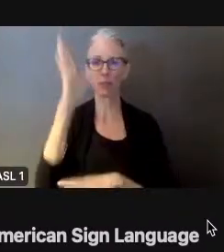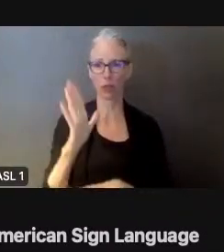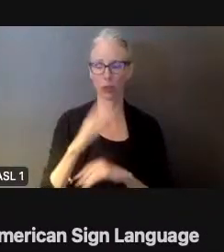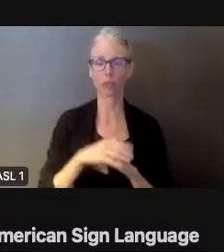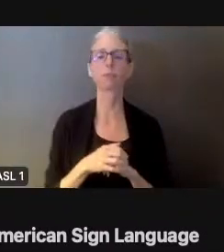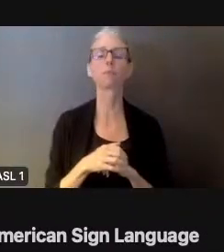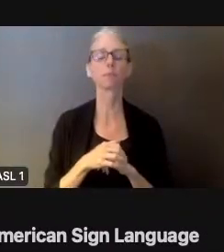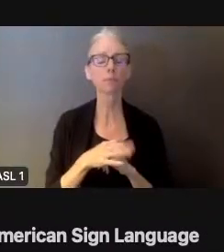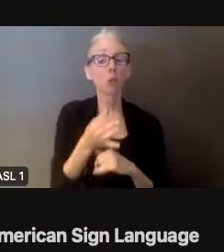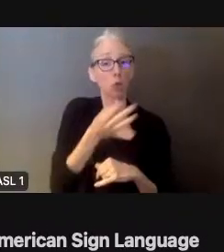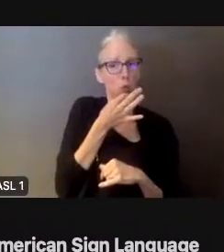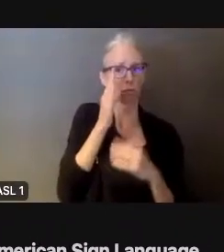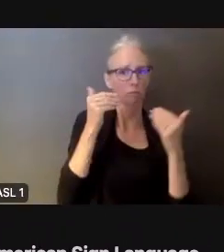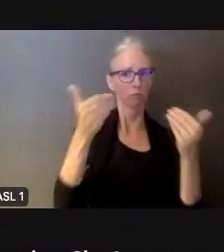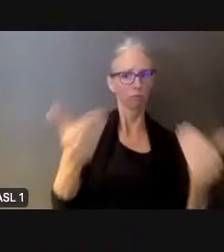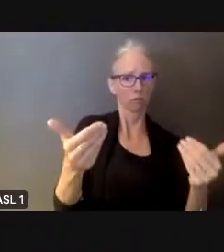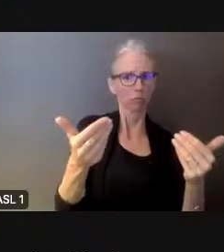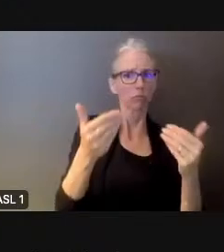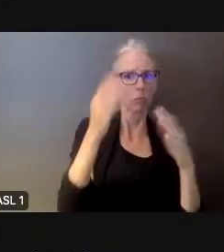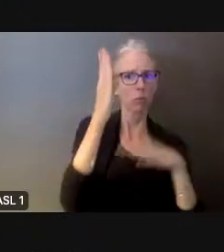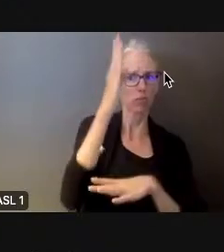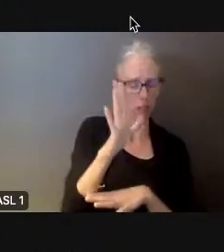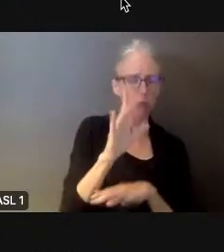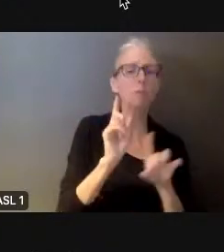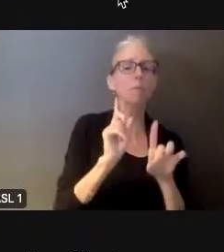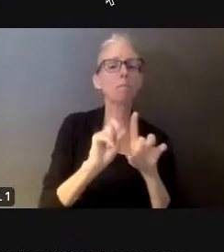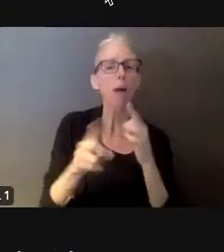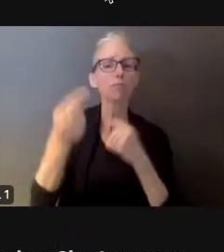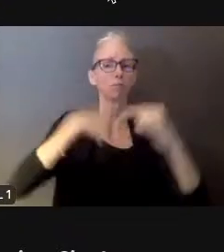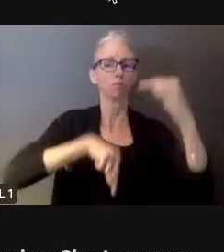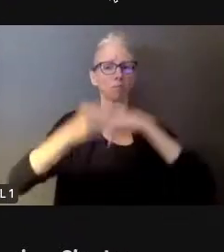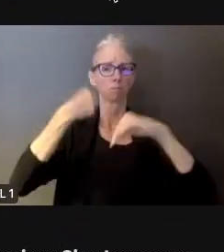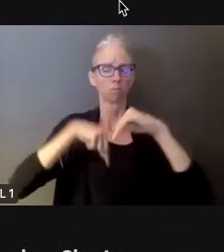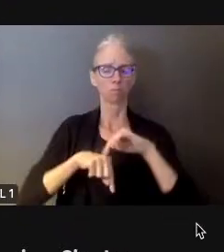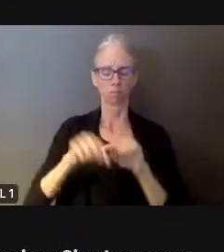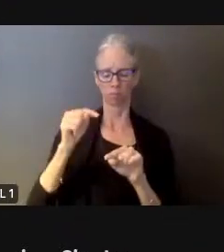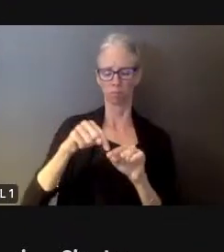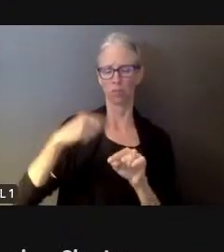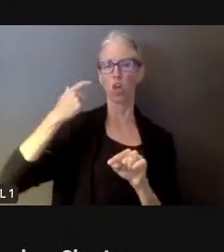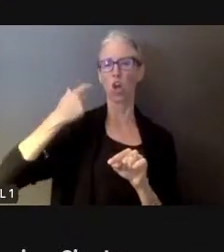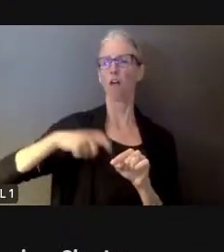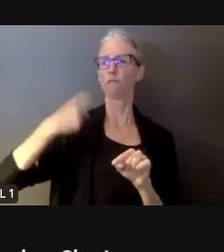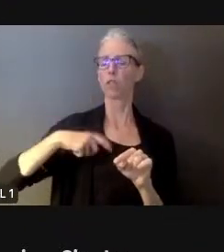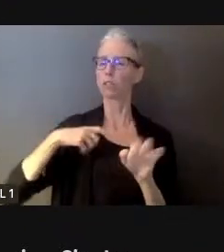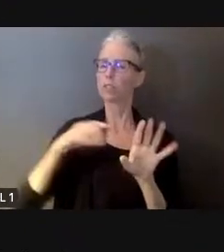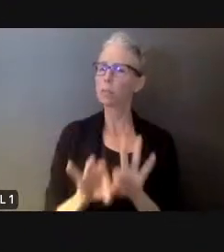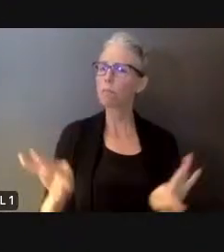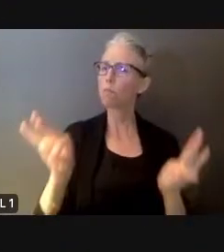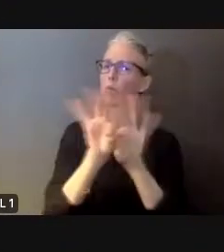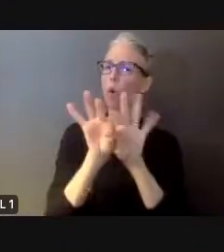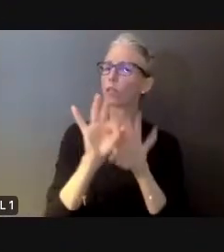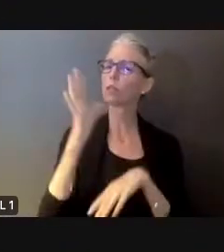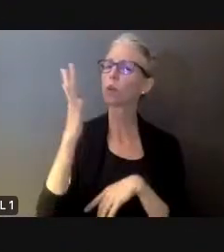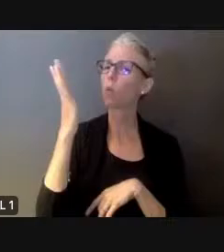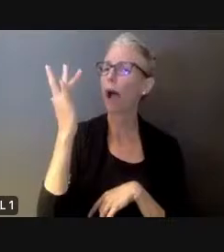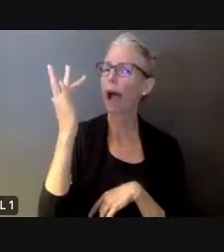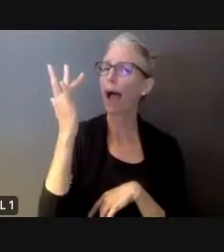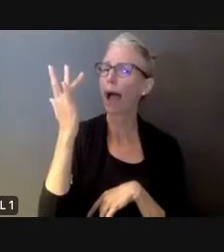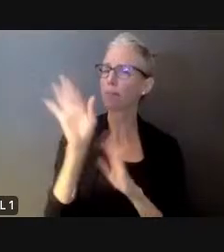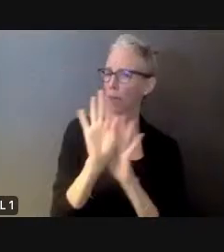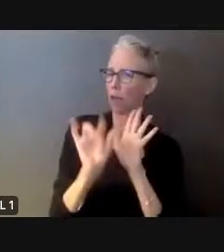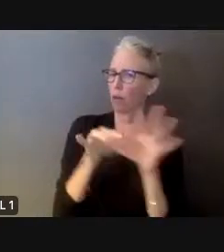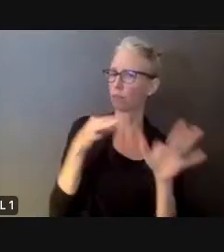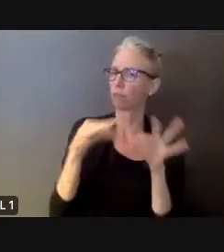bit of background and a little bit of context for why this conference is so important and why we actually